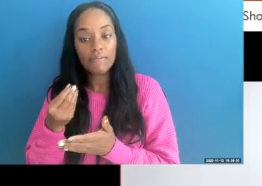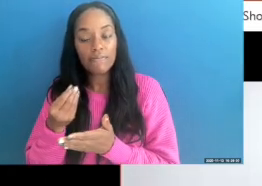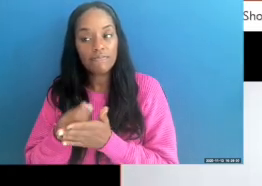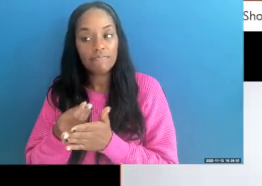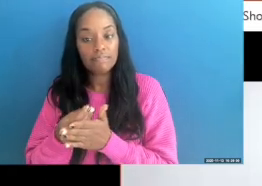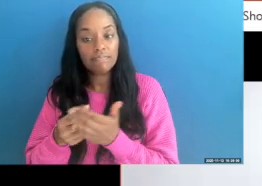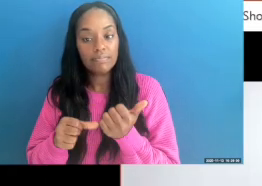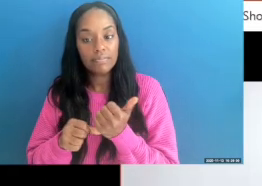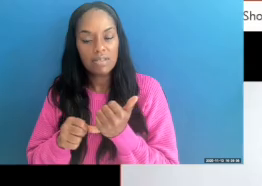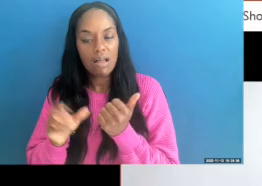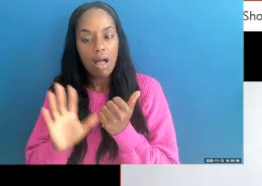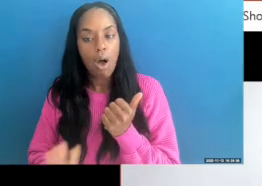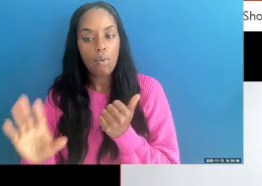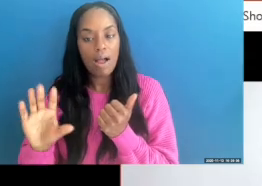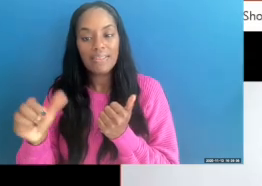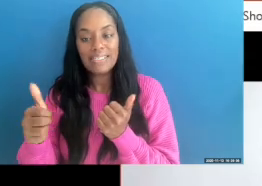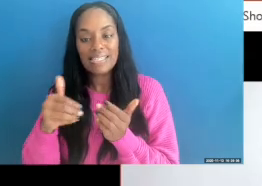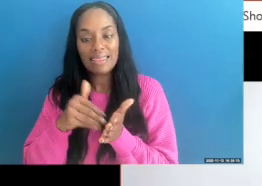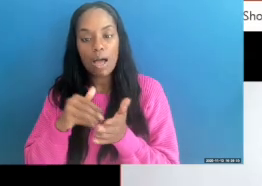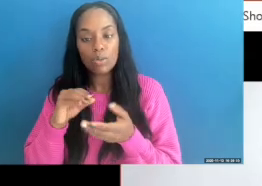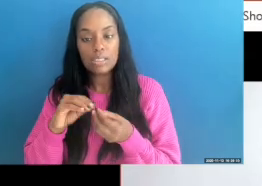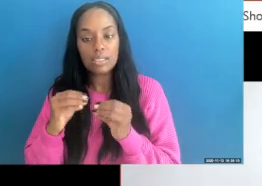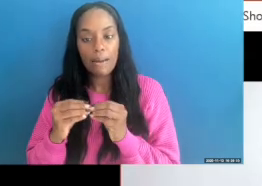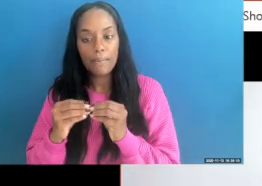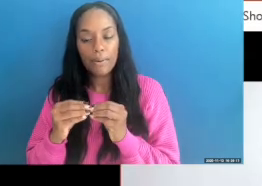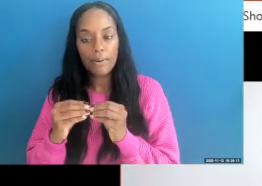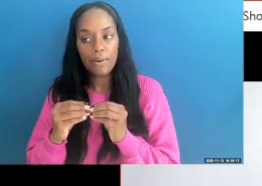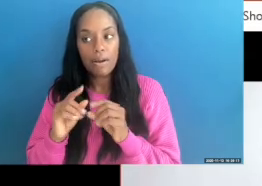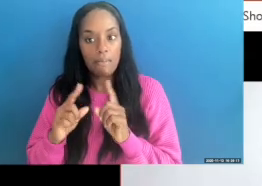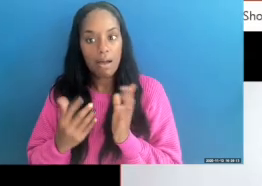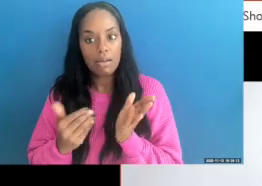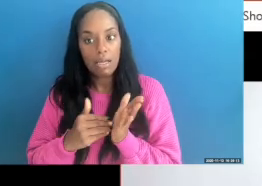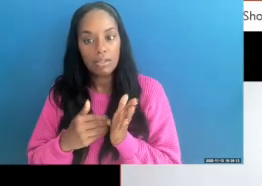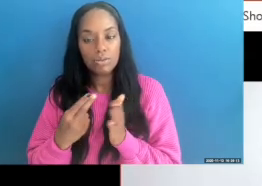around similar numbers to financing assistance around the 10,000 number.